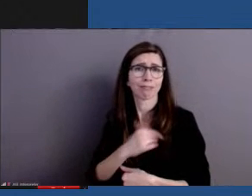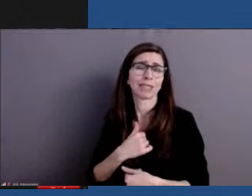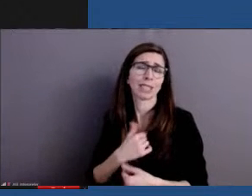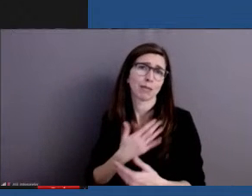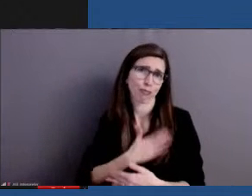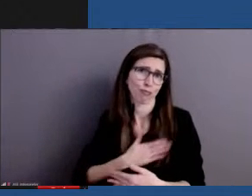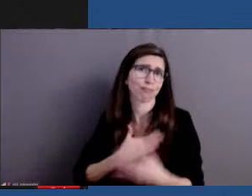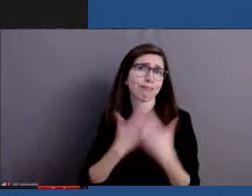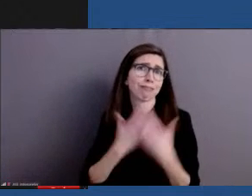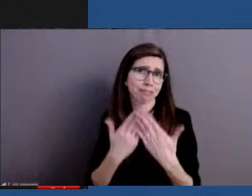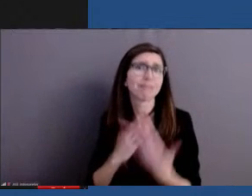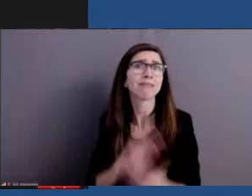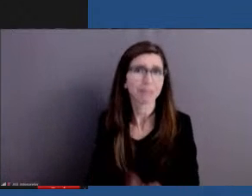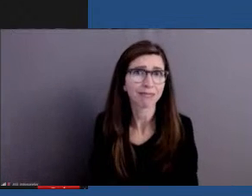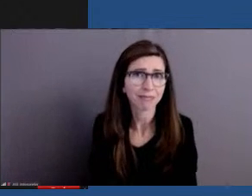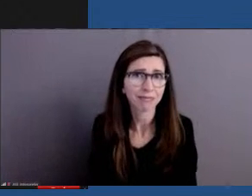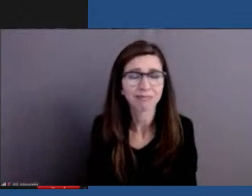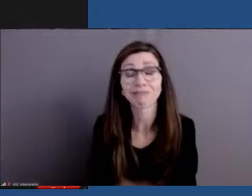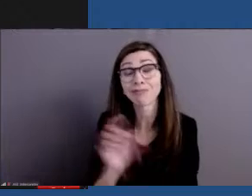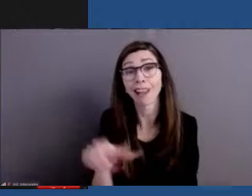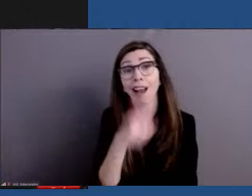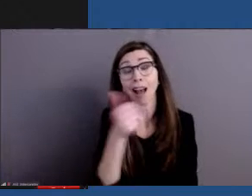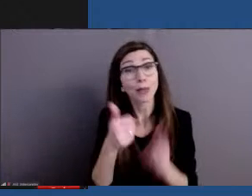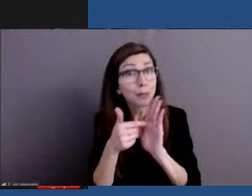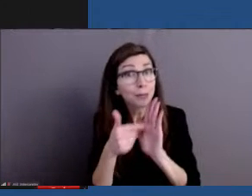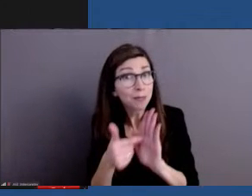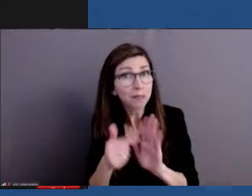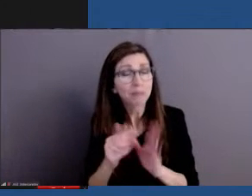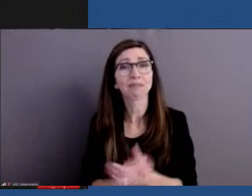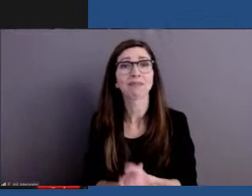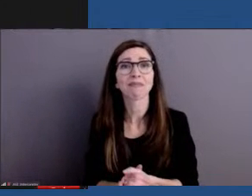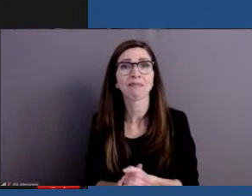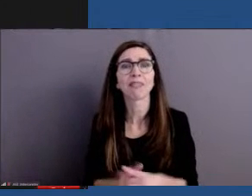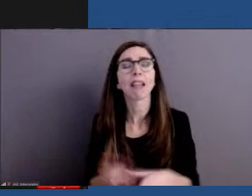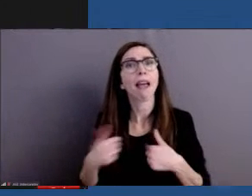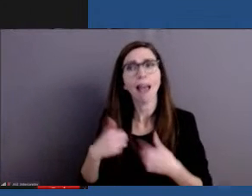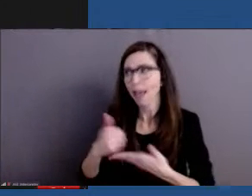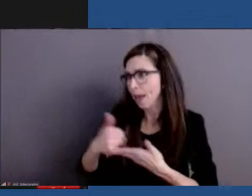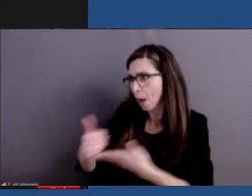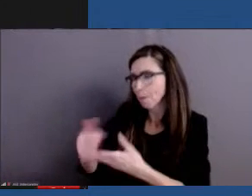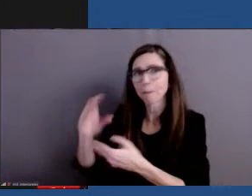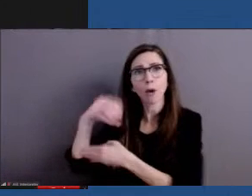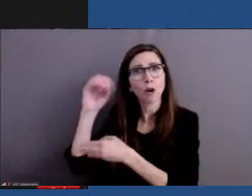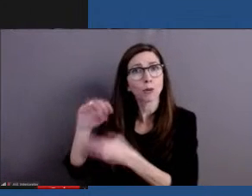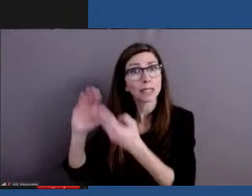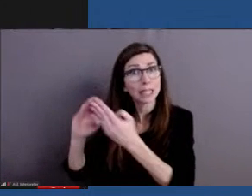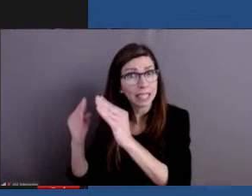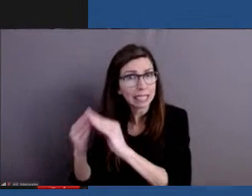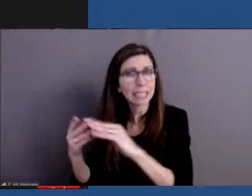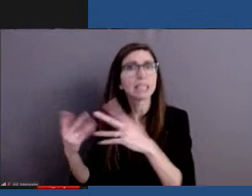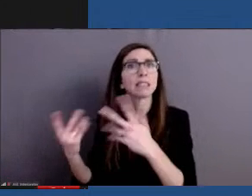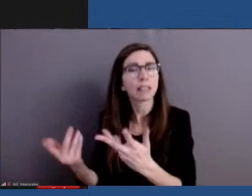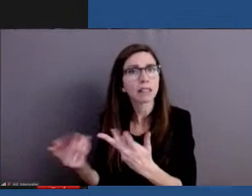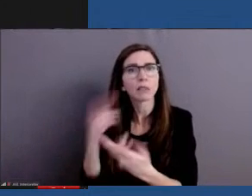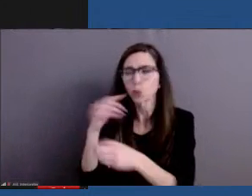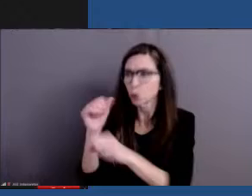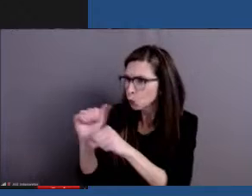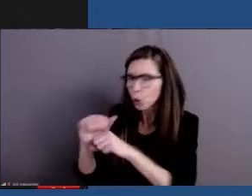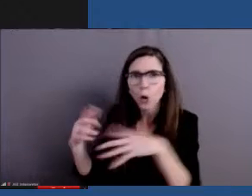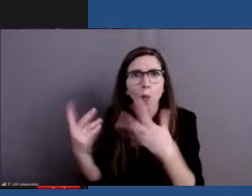I also have helped the city working on the municipal voting machines. I was very excited to help with